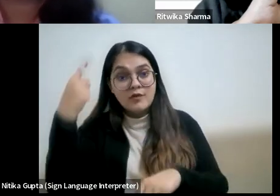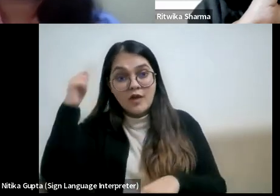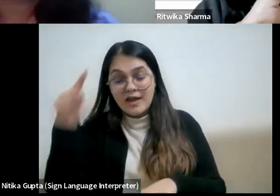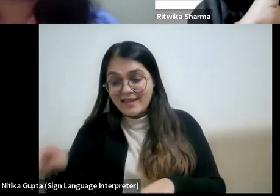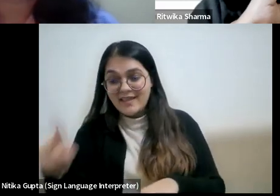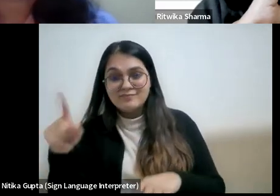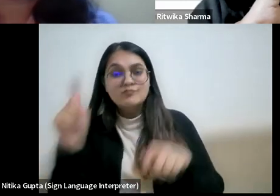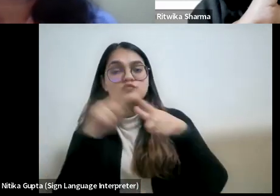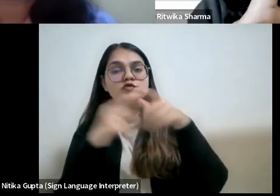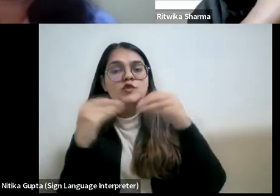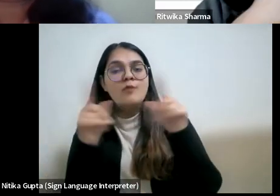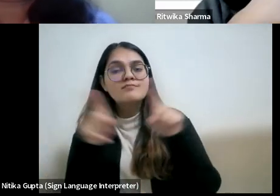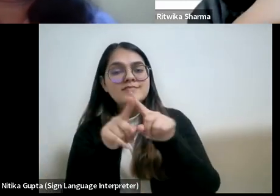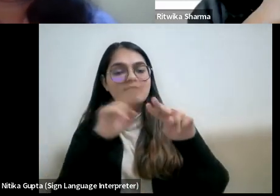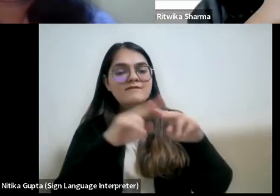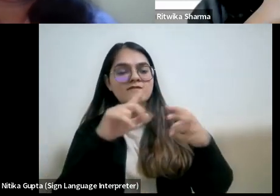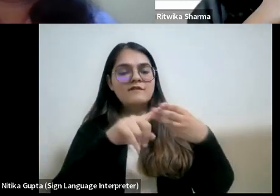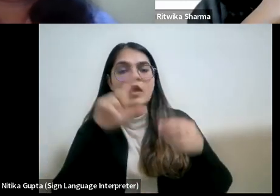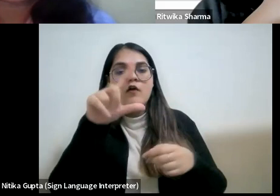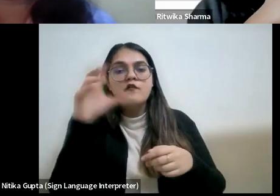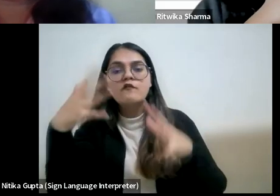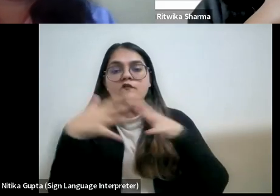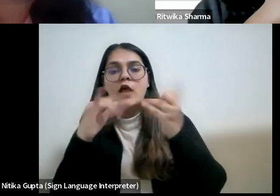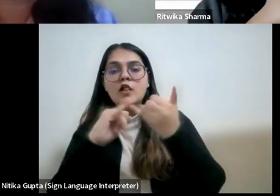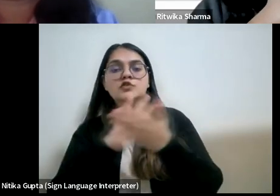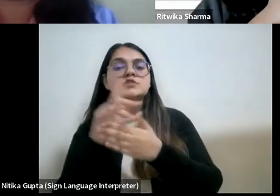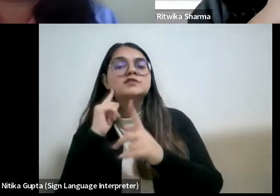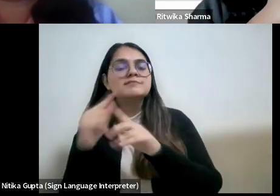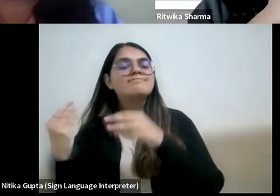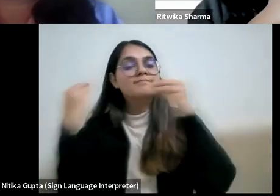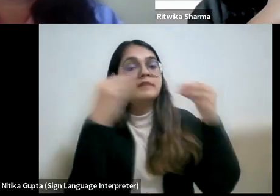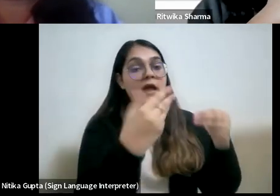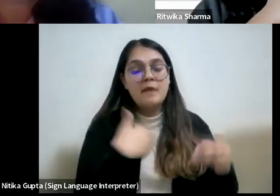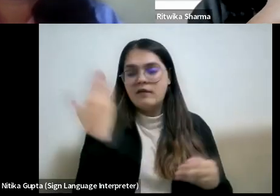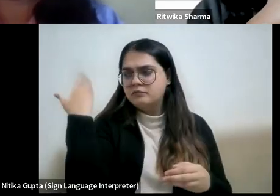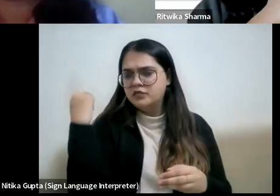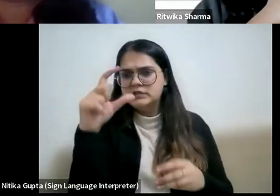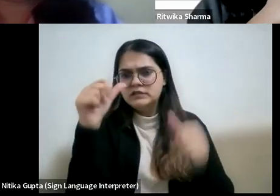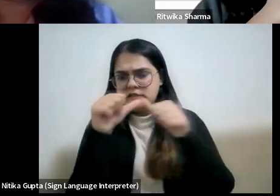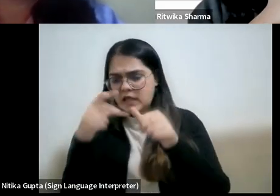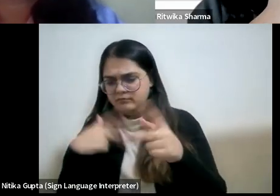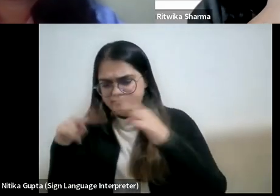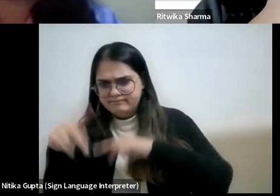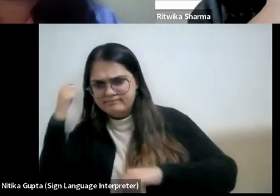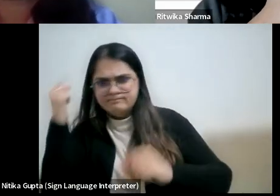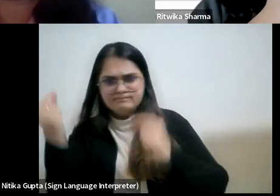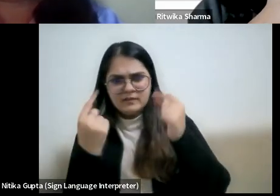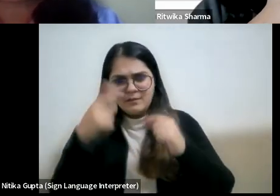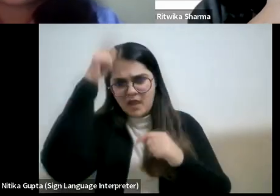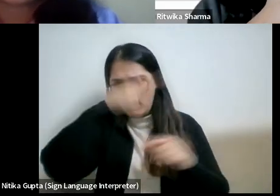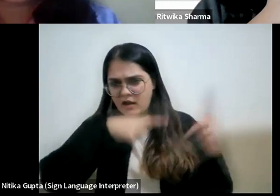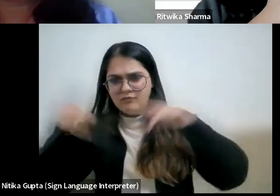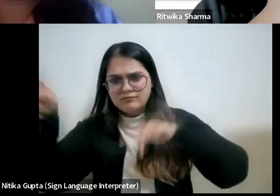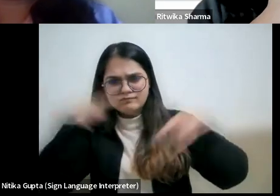came, and I was thinking about the Citizenship Amendment Act, because everything about it was so palpable across the country in